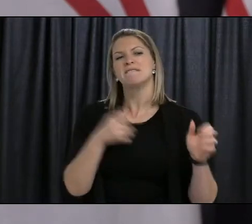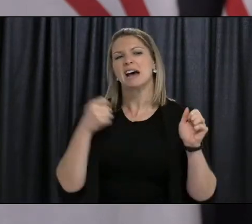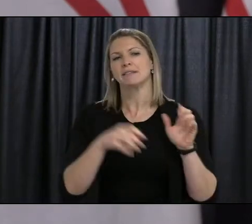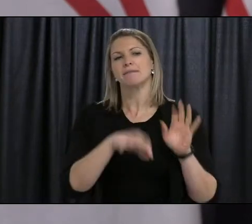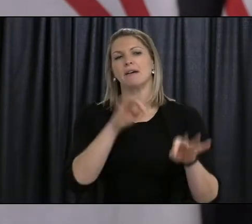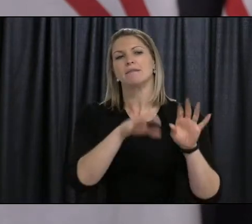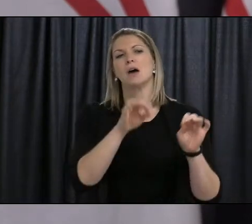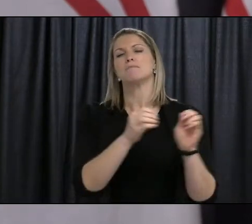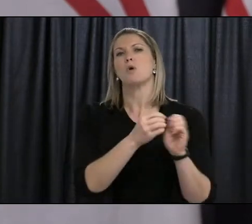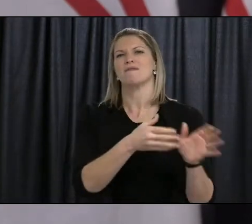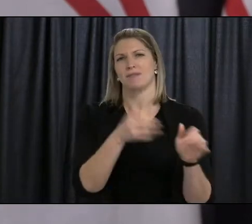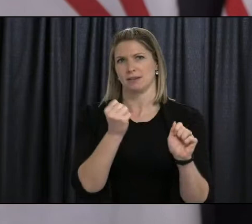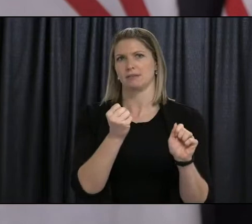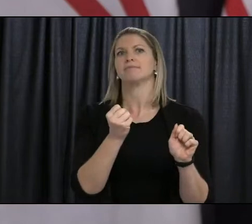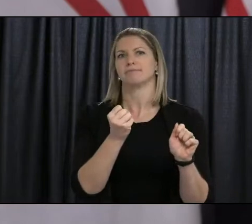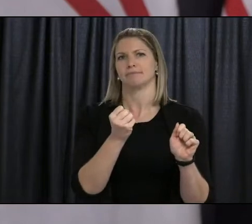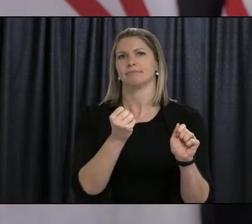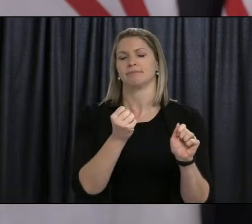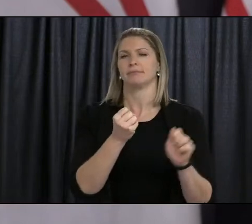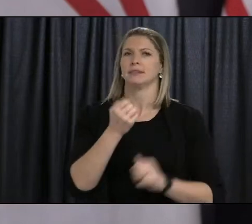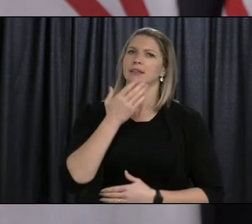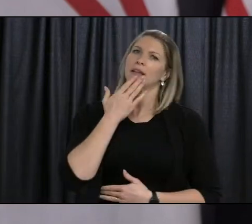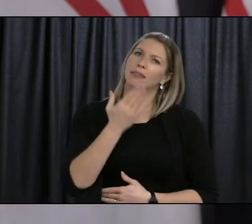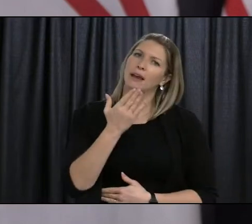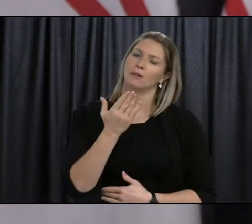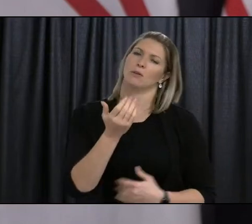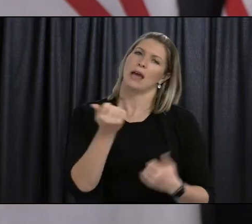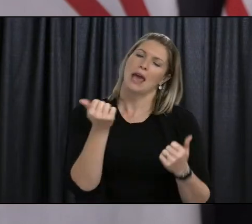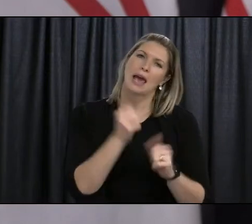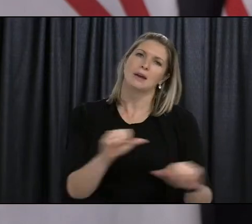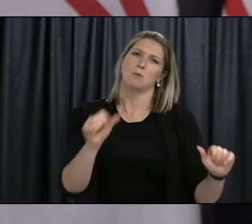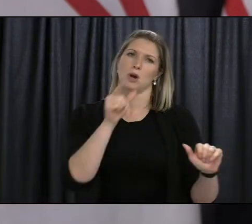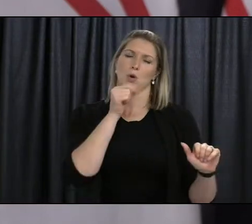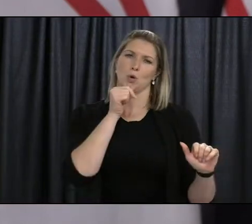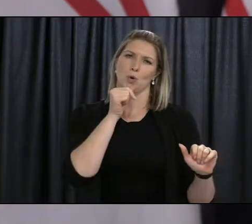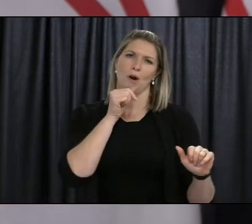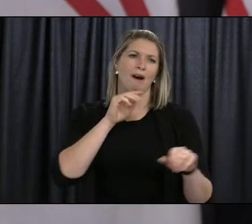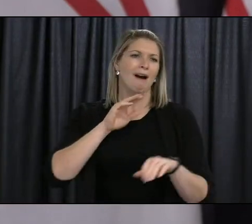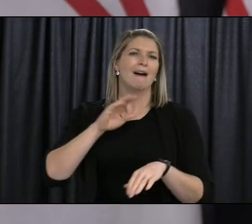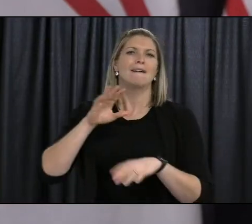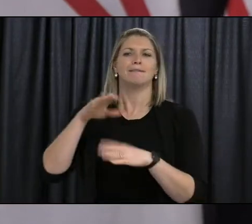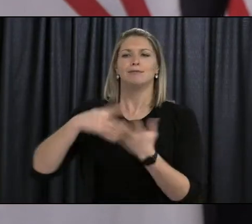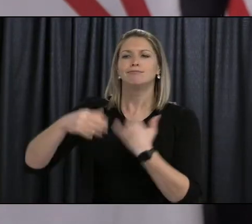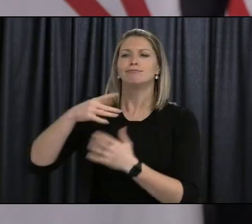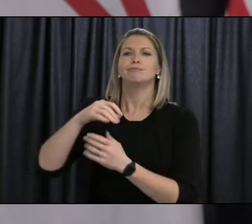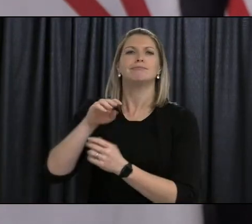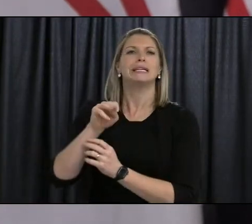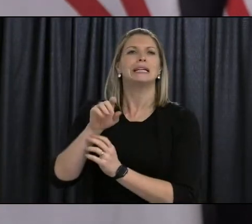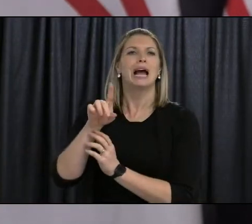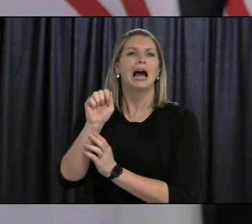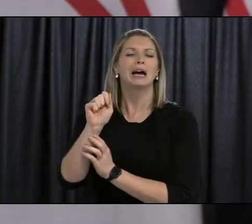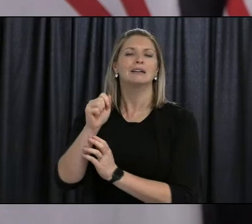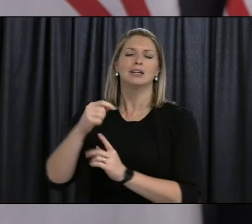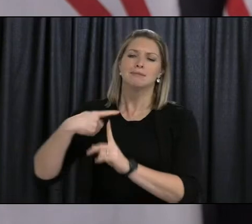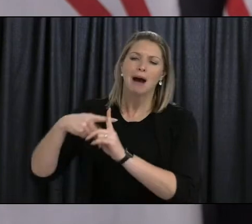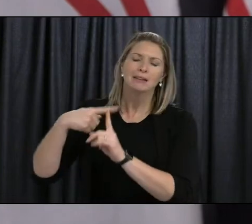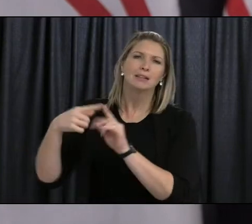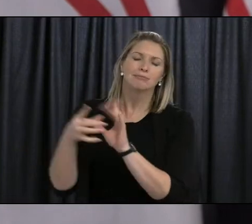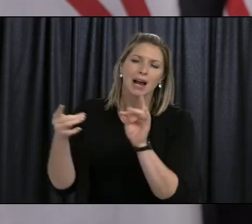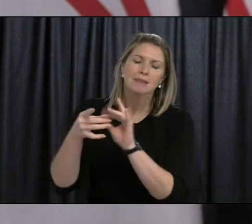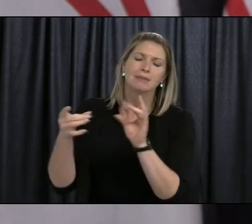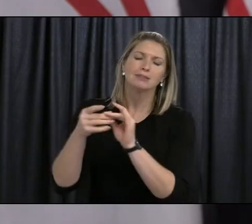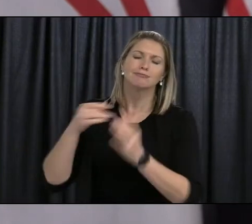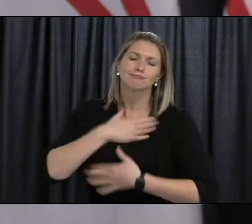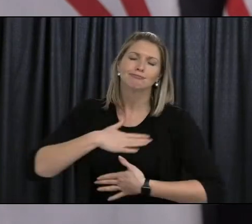cases. I thank everyone who has taken to social media to show their support for the people of Harbour Breton. For